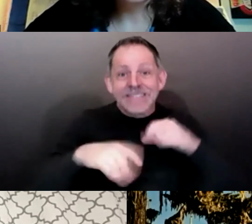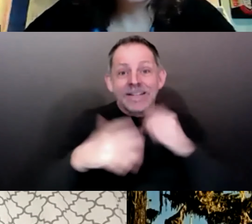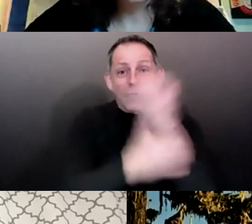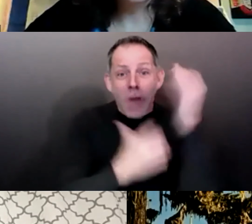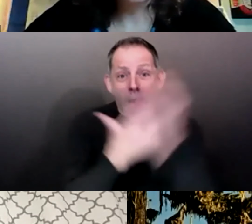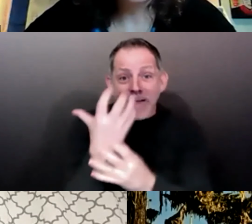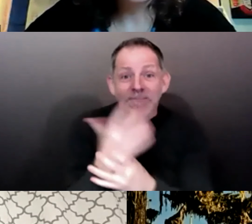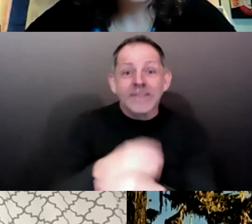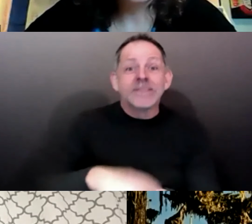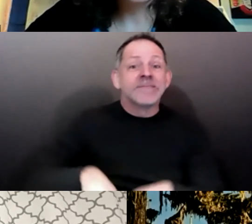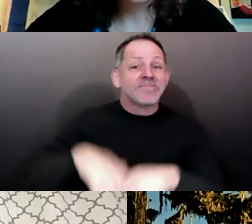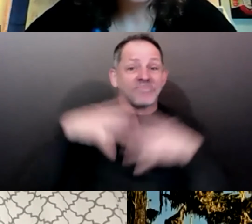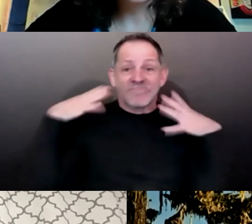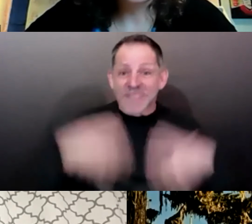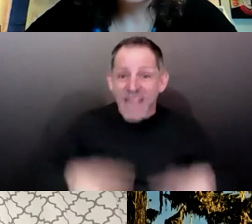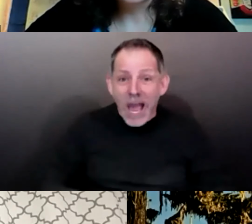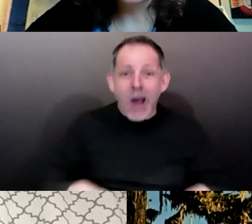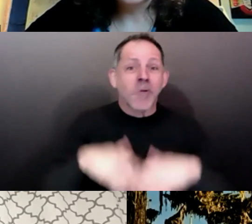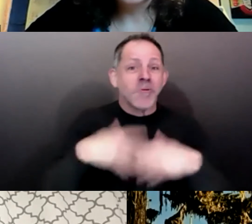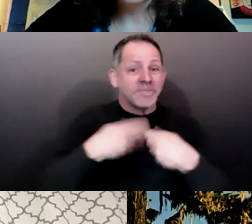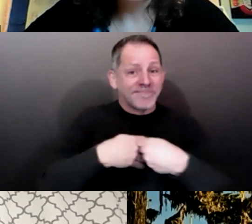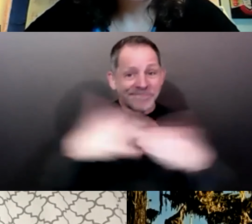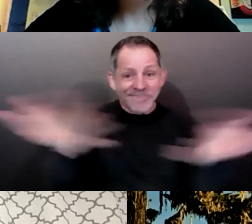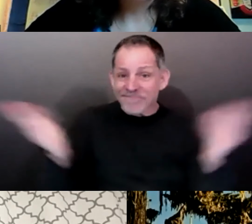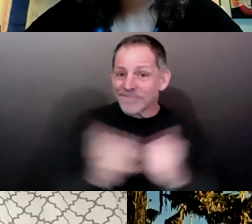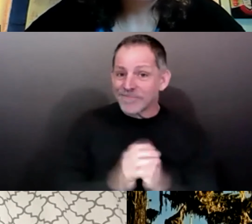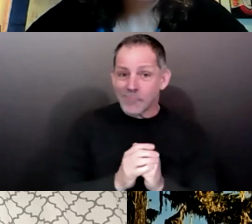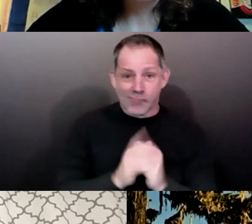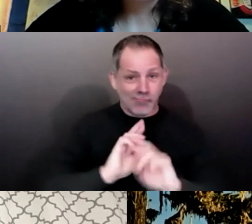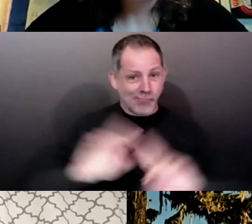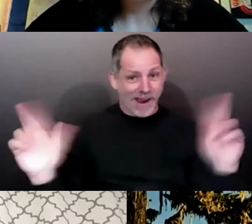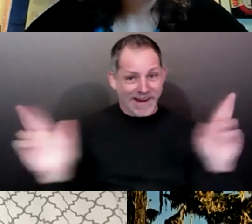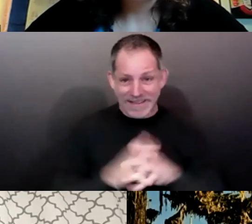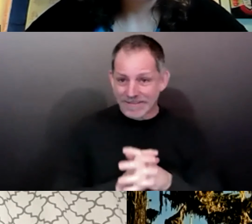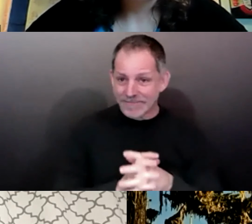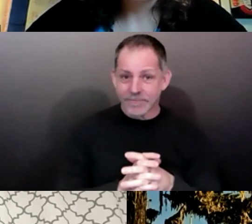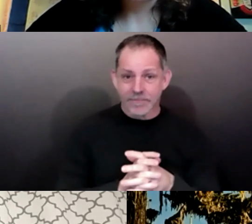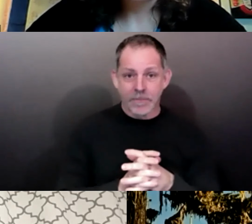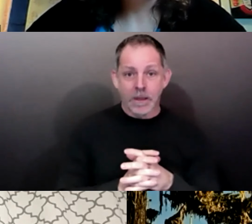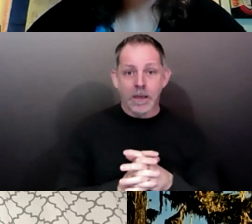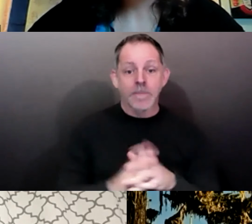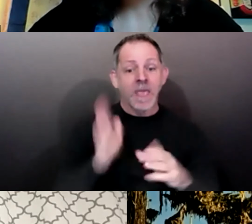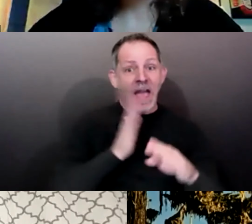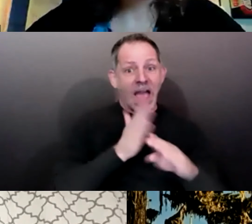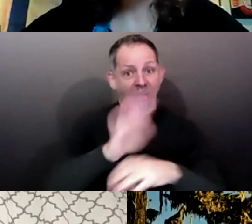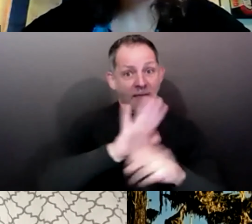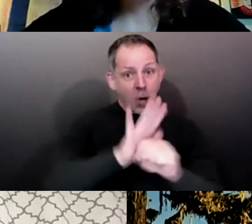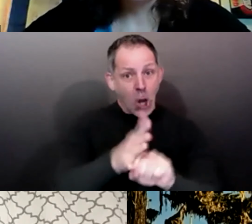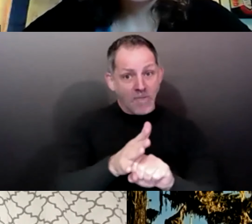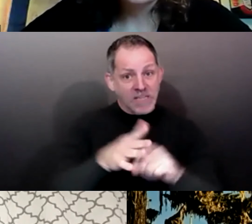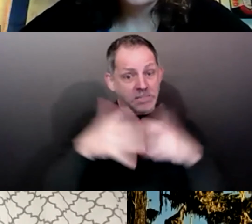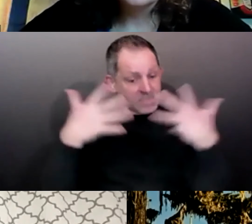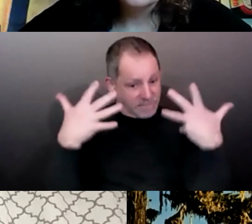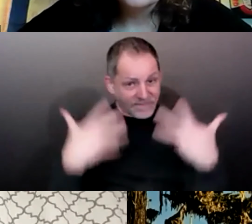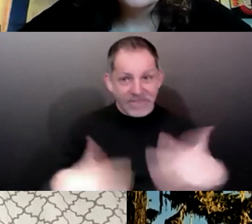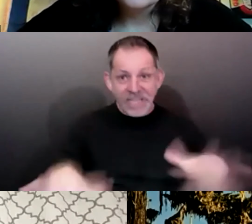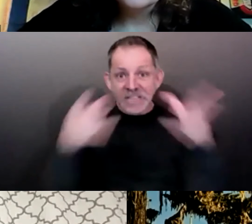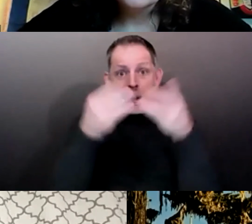ways. A good example, Chair Wright and Vice Chair Dunn worked to ensure Snohomish County's public facility districts in